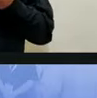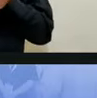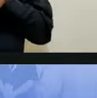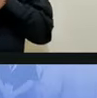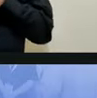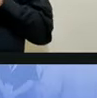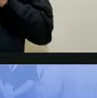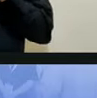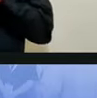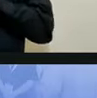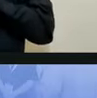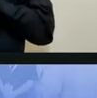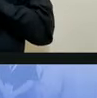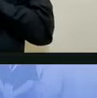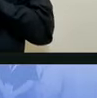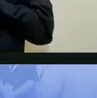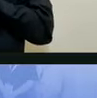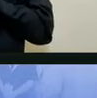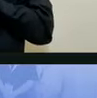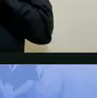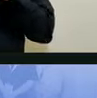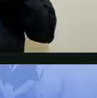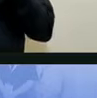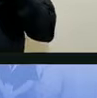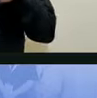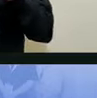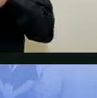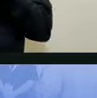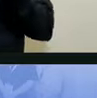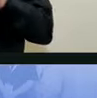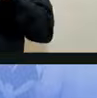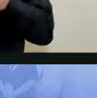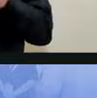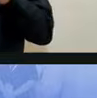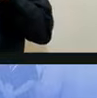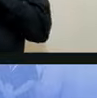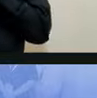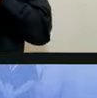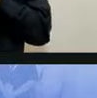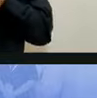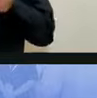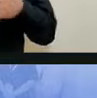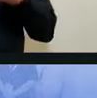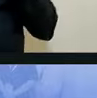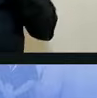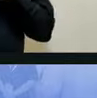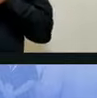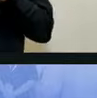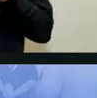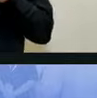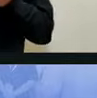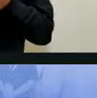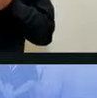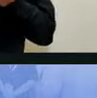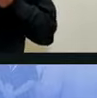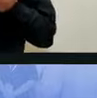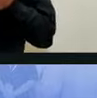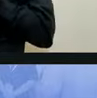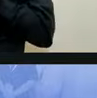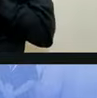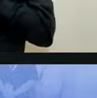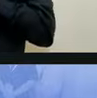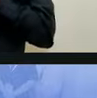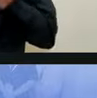well, where we actually give opportunity to people to live their better life, come out from poverty and so on, have a good housing and so on.